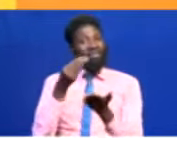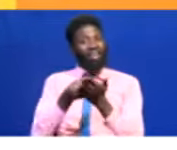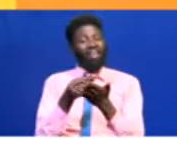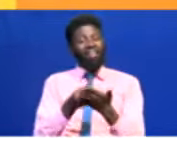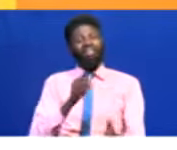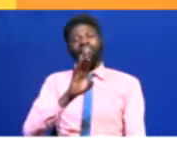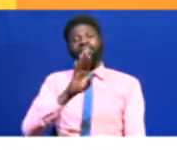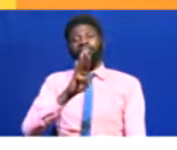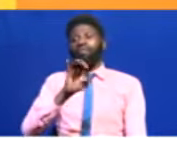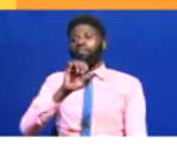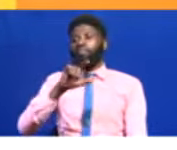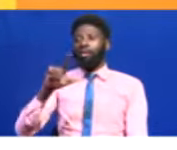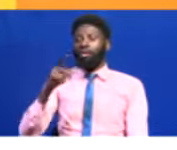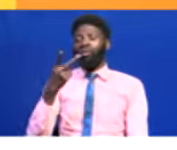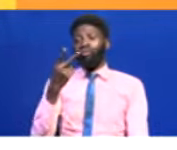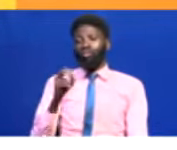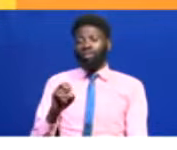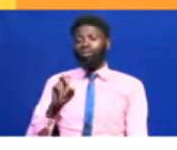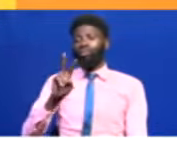2023, that